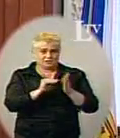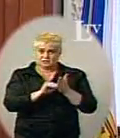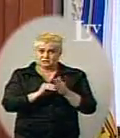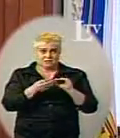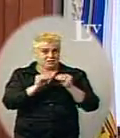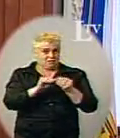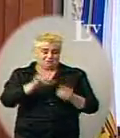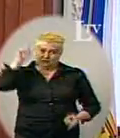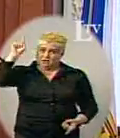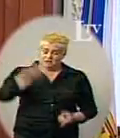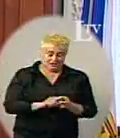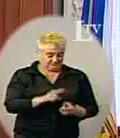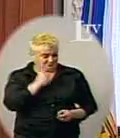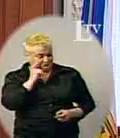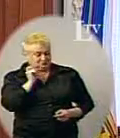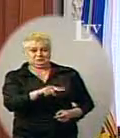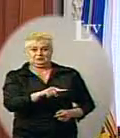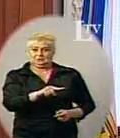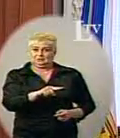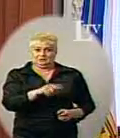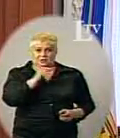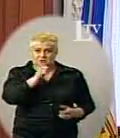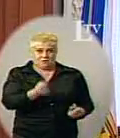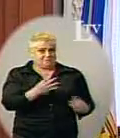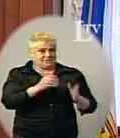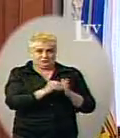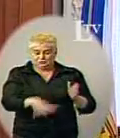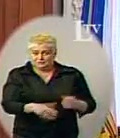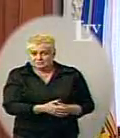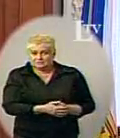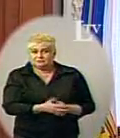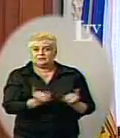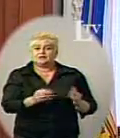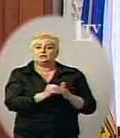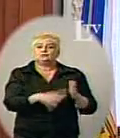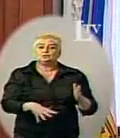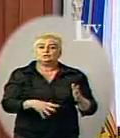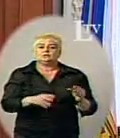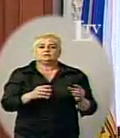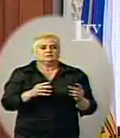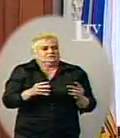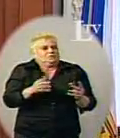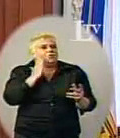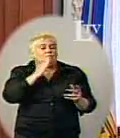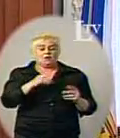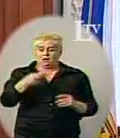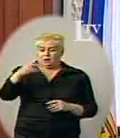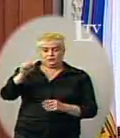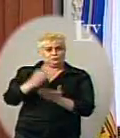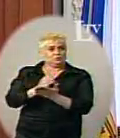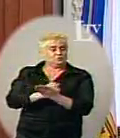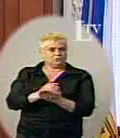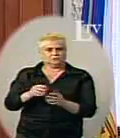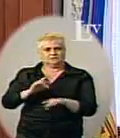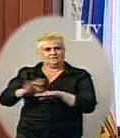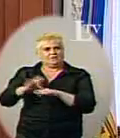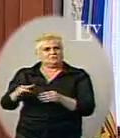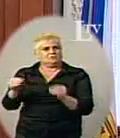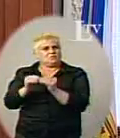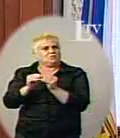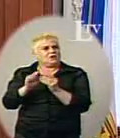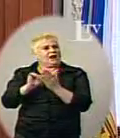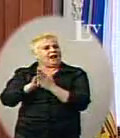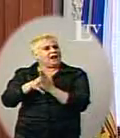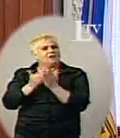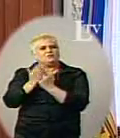are sharpest. More students will soon have access to more high school courses through Nova Scotia's